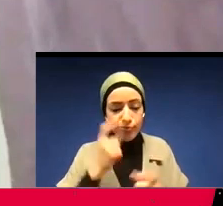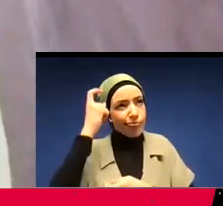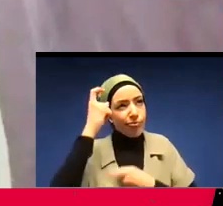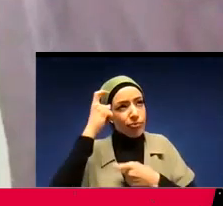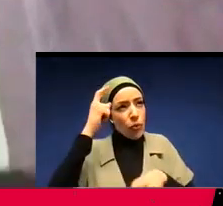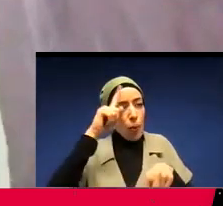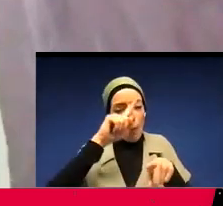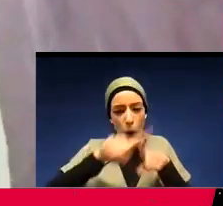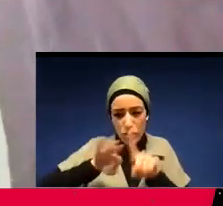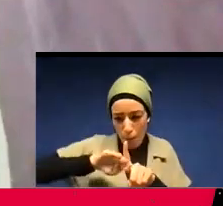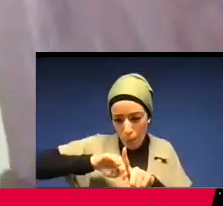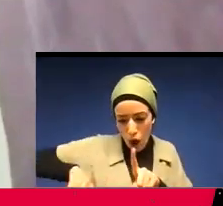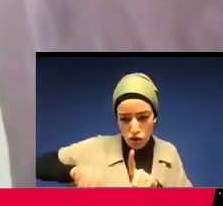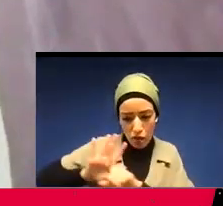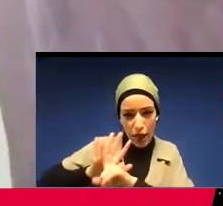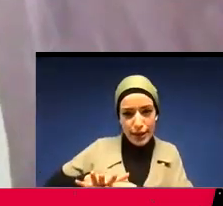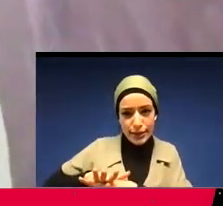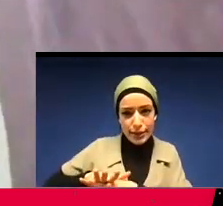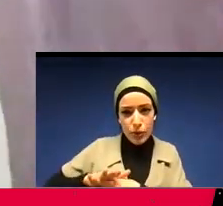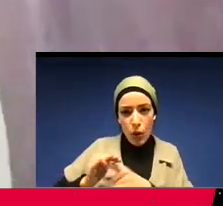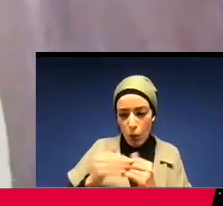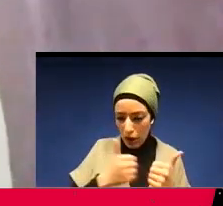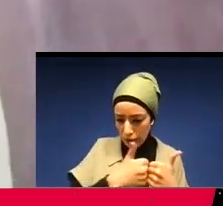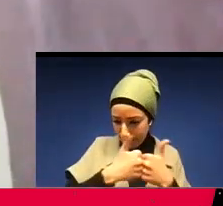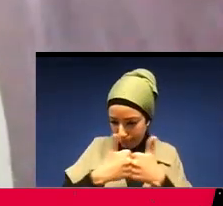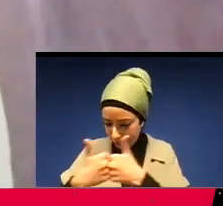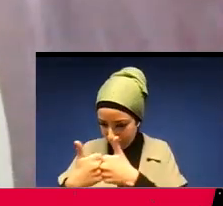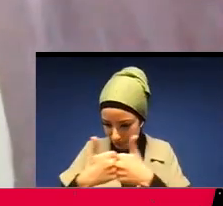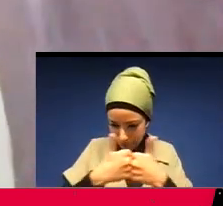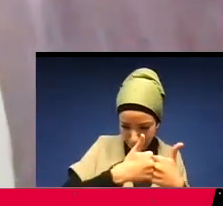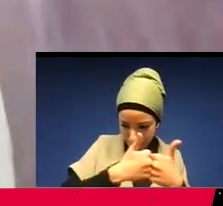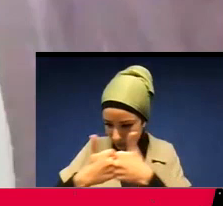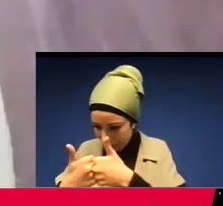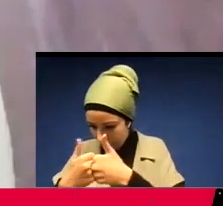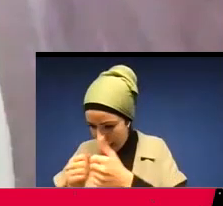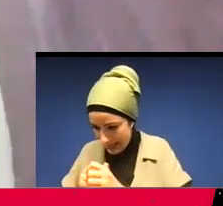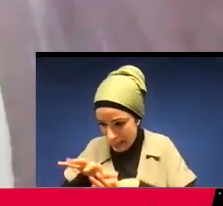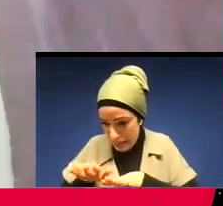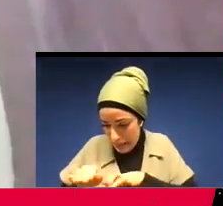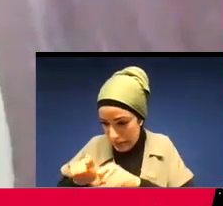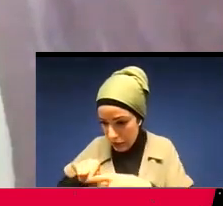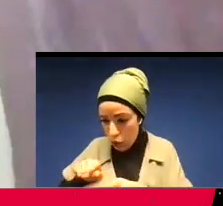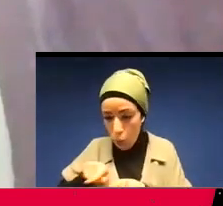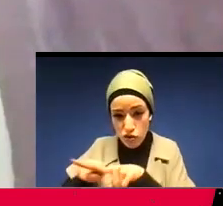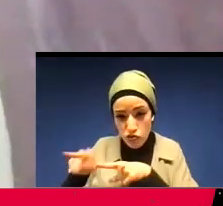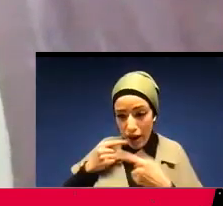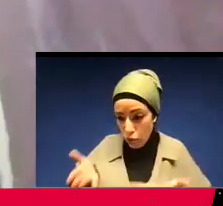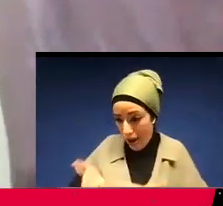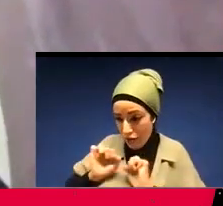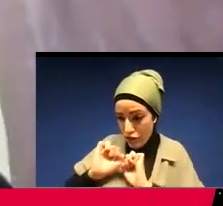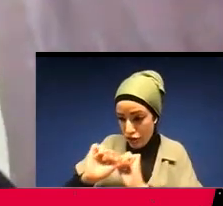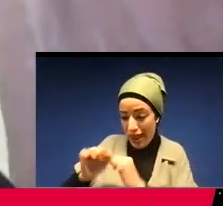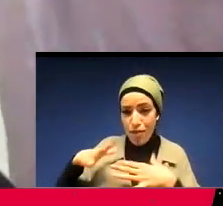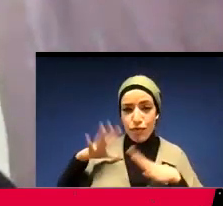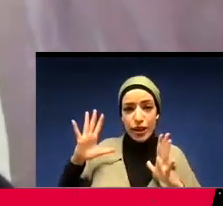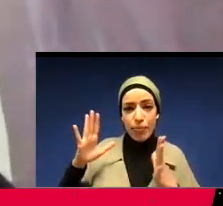thinking about the most marginalized and the most oppressed society, and we're aligning our struggles and organizing it in a way that we're trying